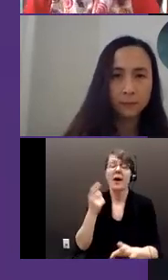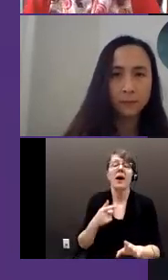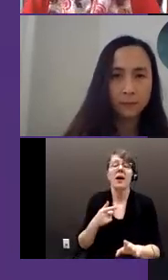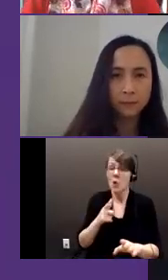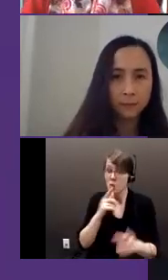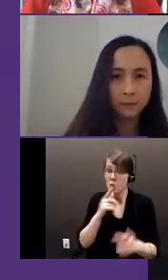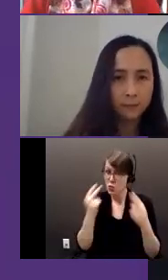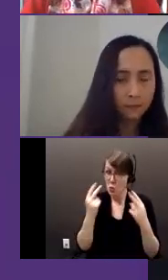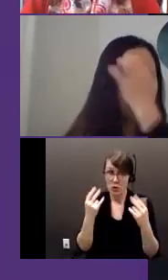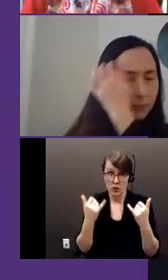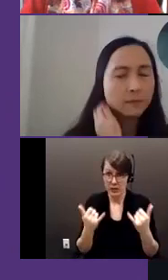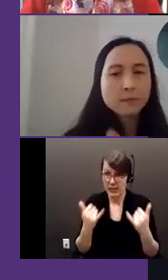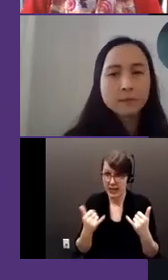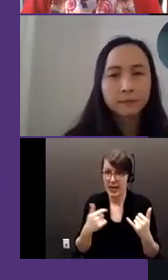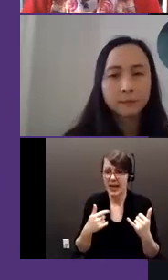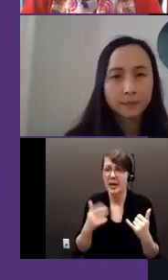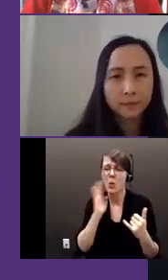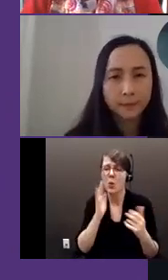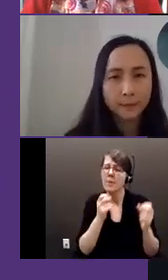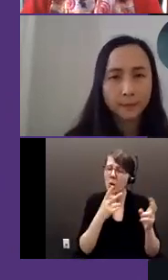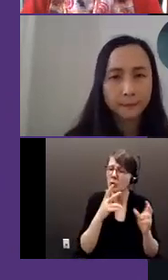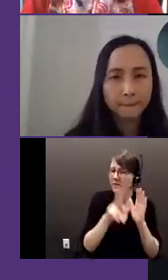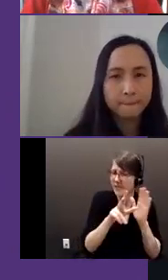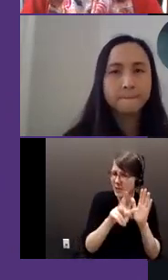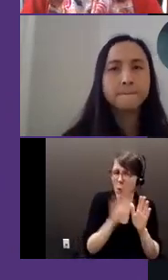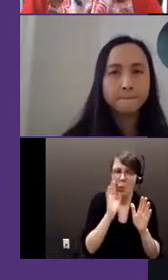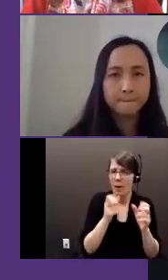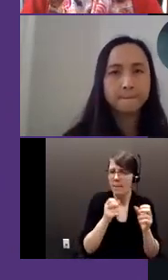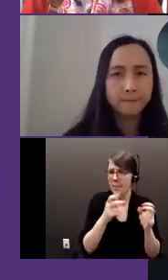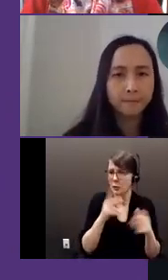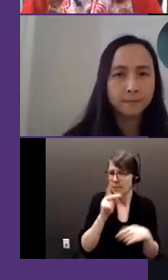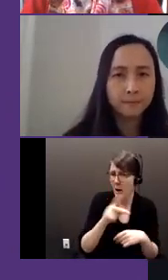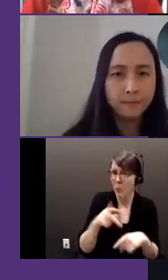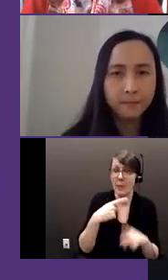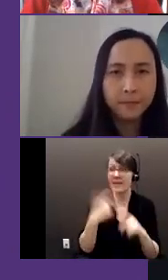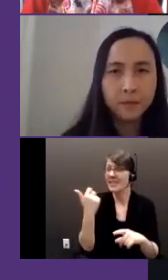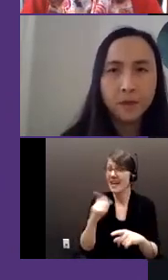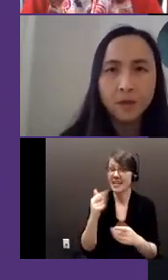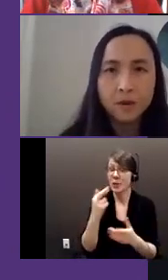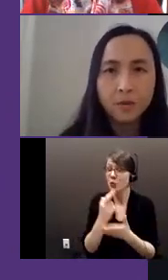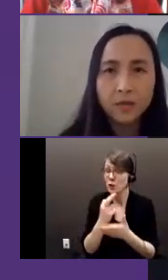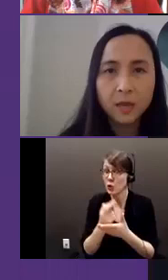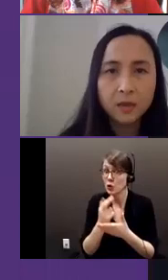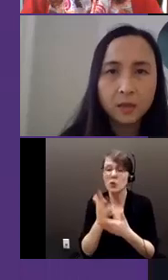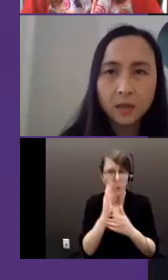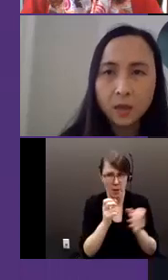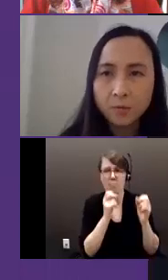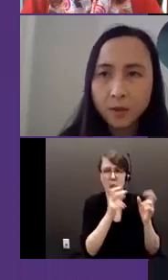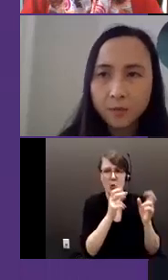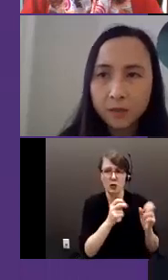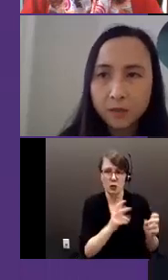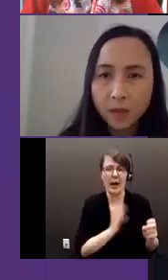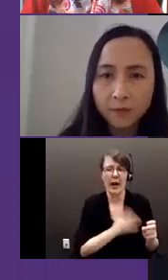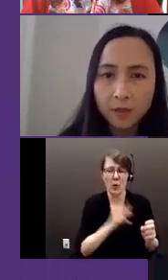we will be posting any relevant resources. Great. I think